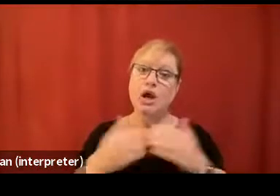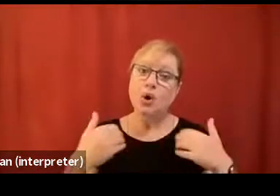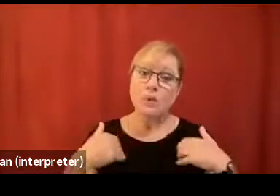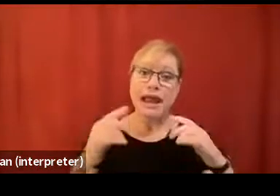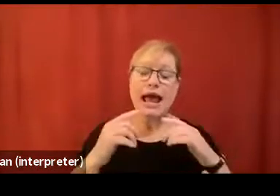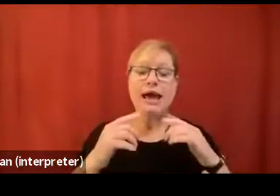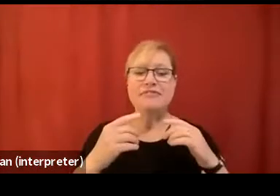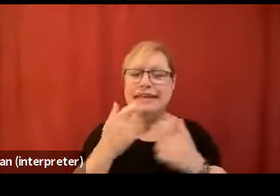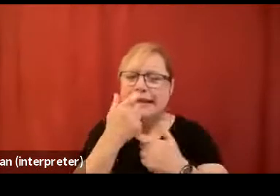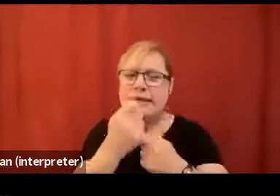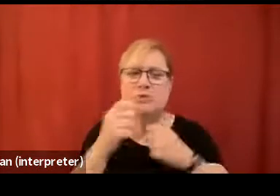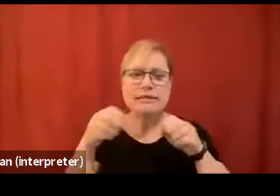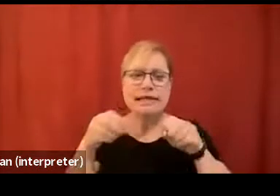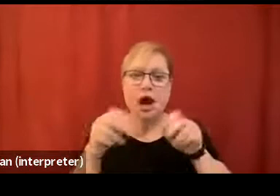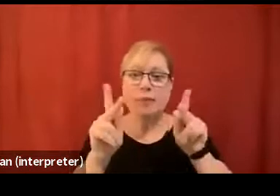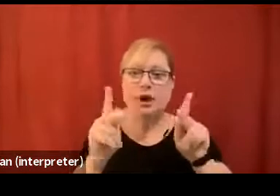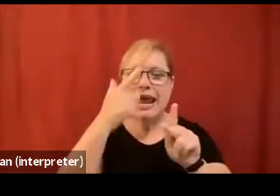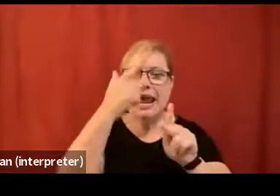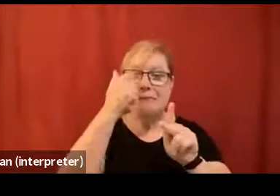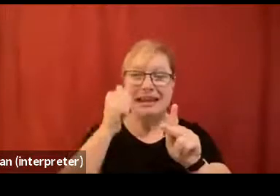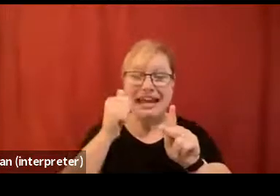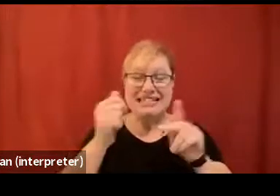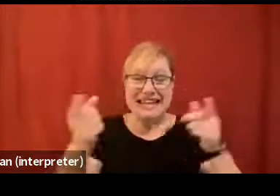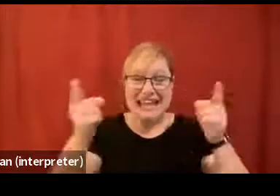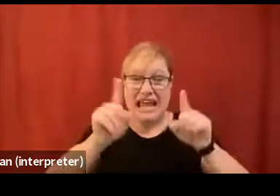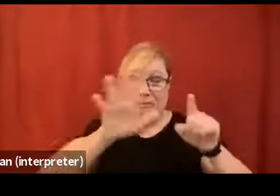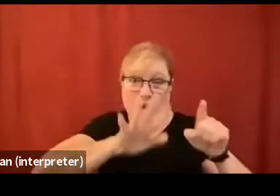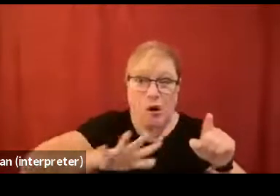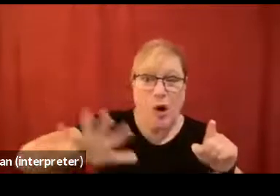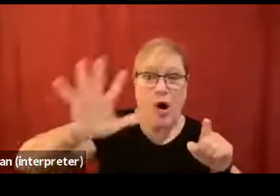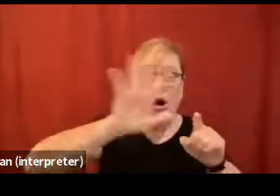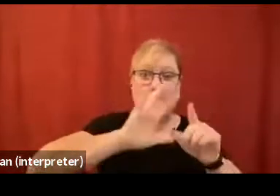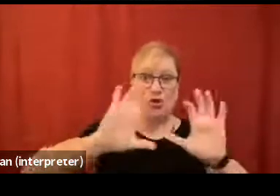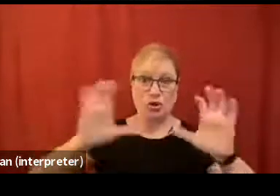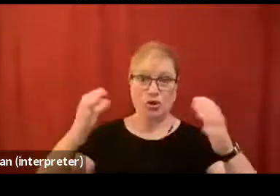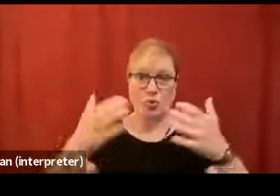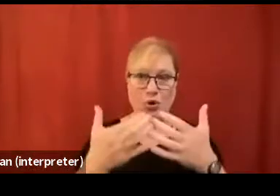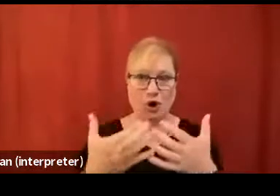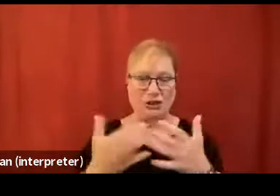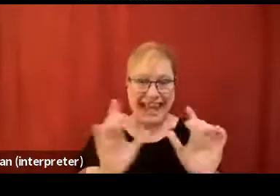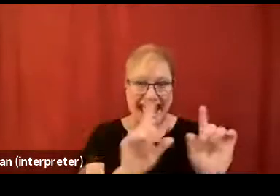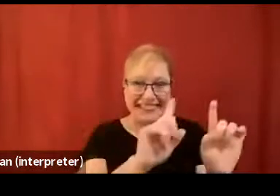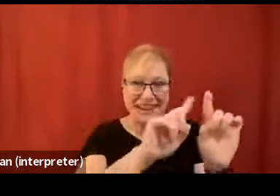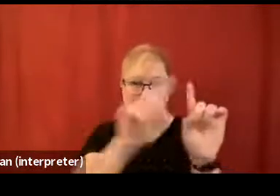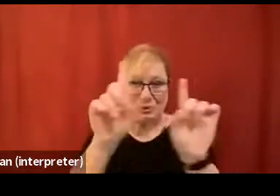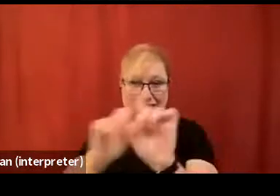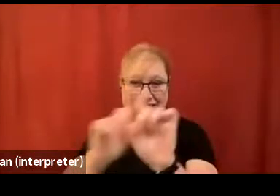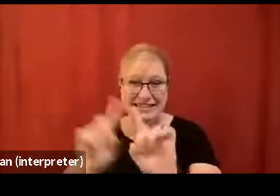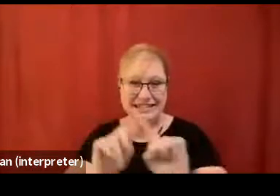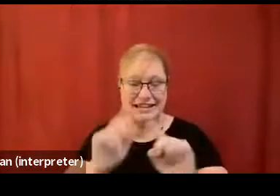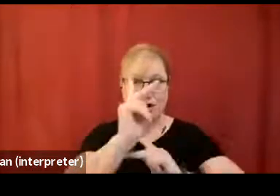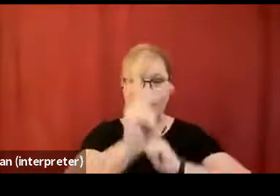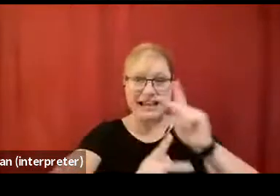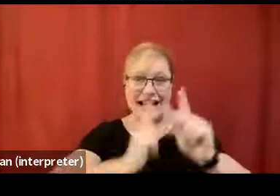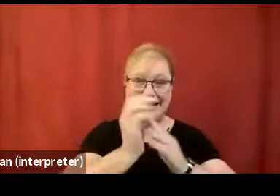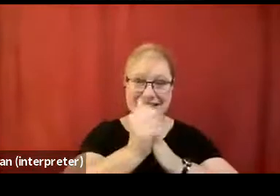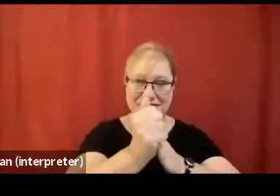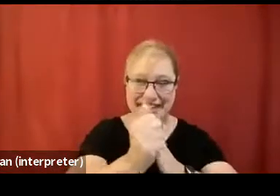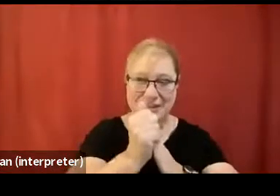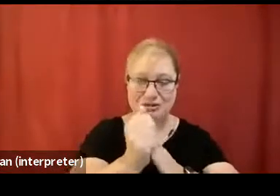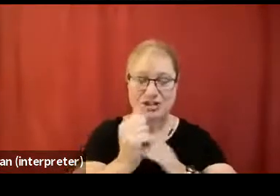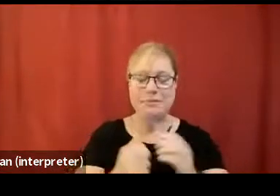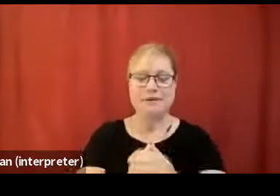opportunity here because it was a global pandemic and there were different styles of leadership in every corner of the world. And I think